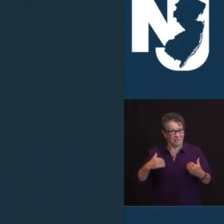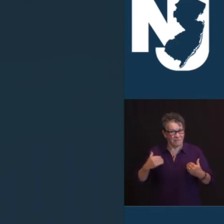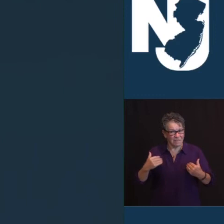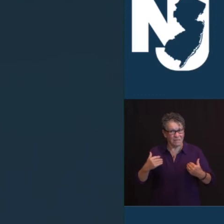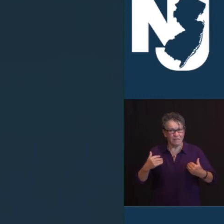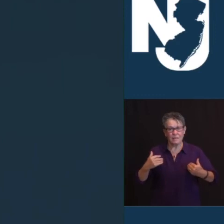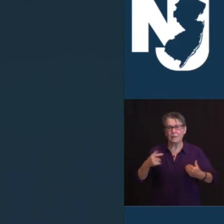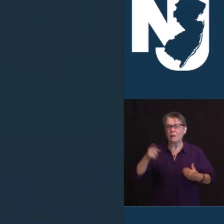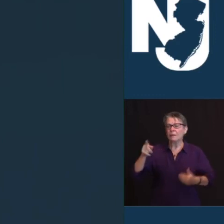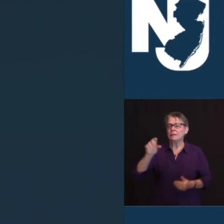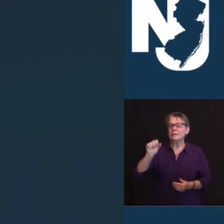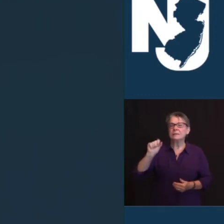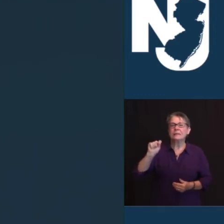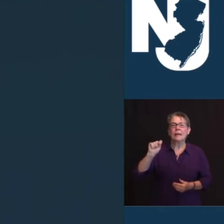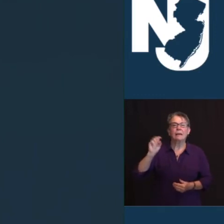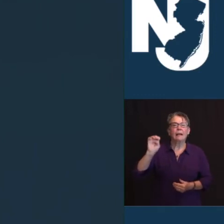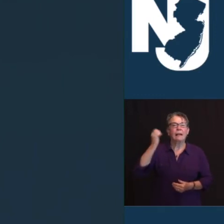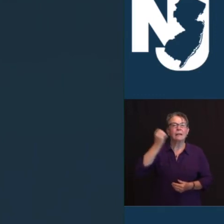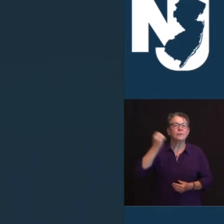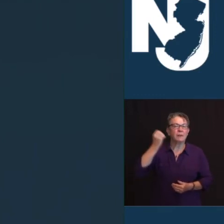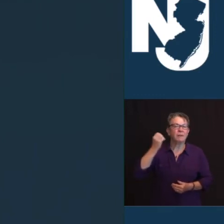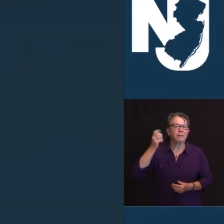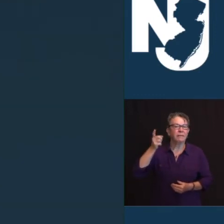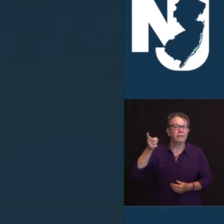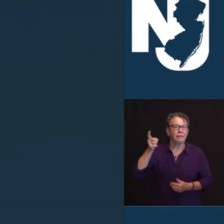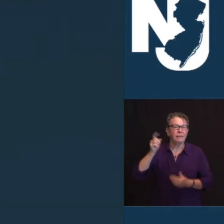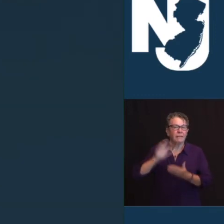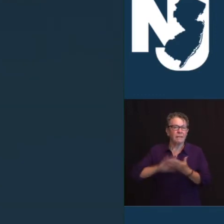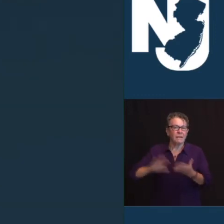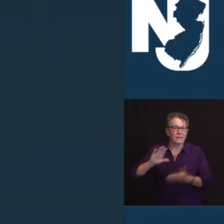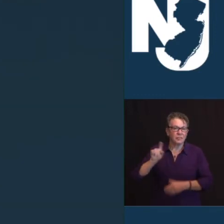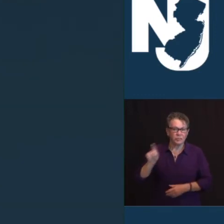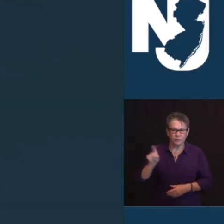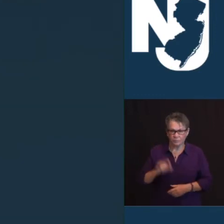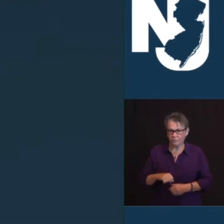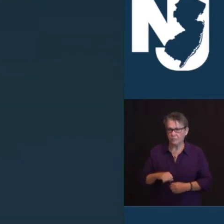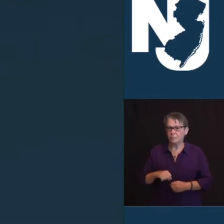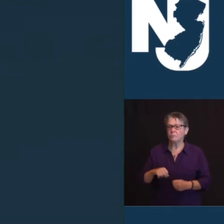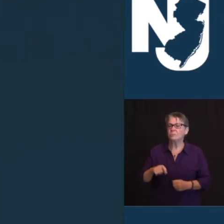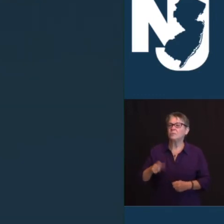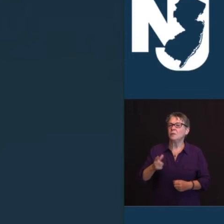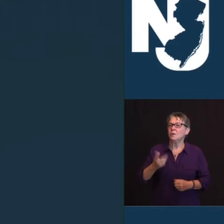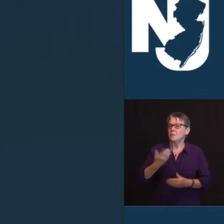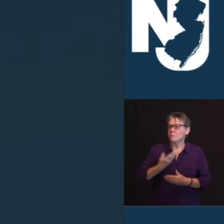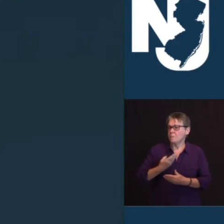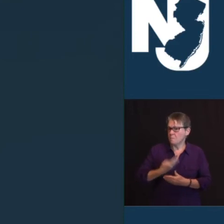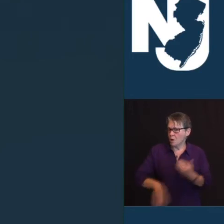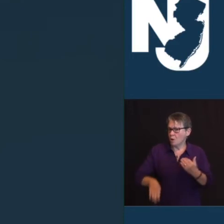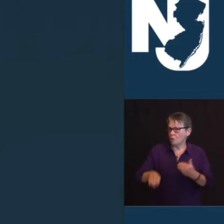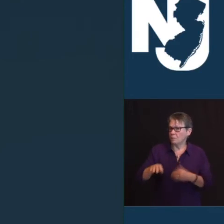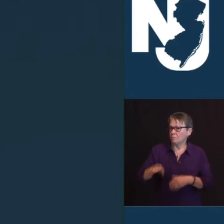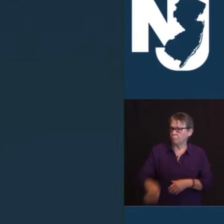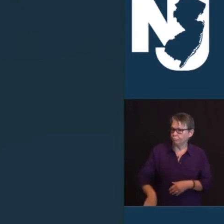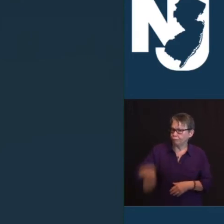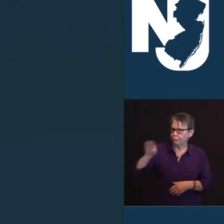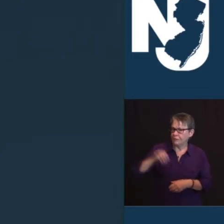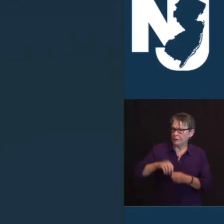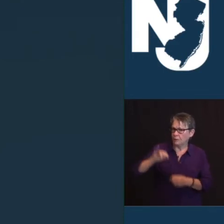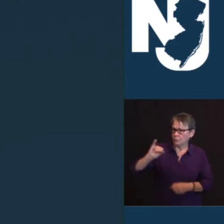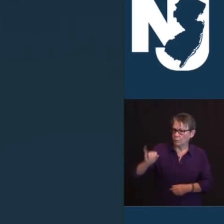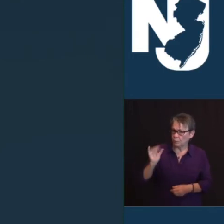gal through and through, born and raised in Jersey City and a graduate of Passaic County College. Sister Ellen Margaret was a